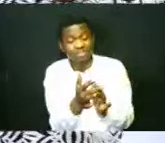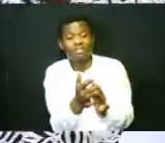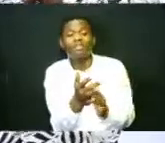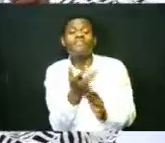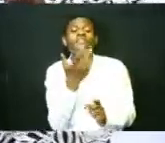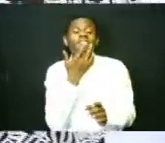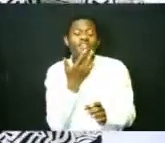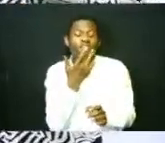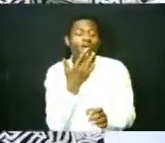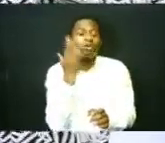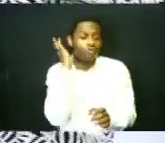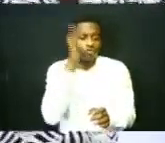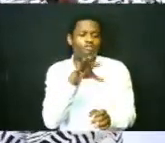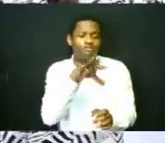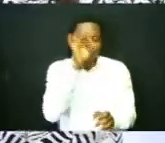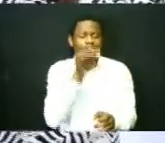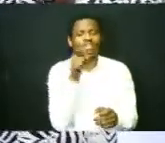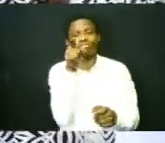I